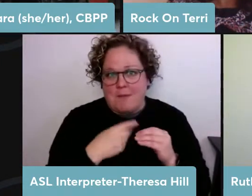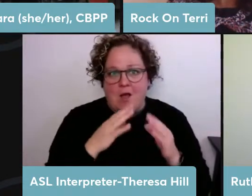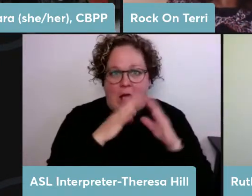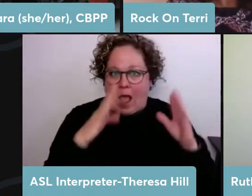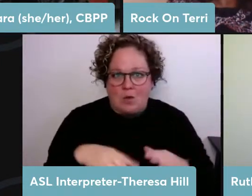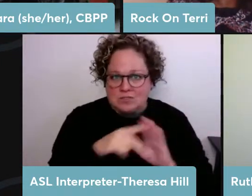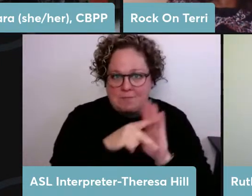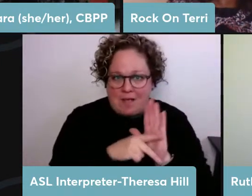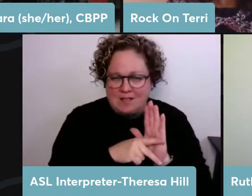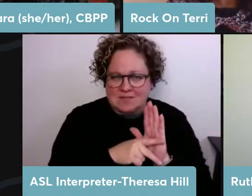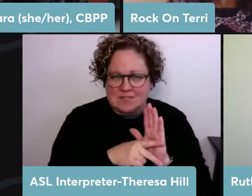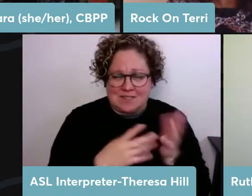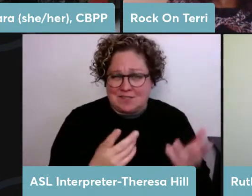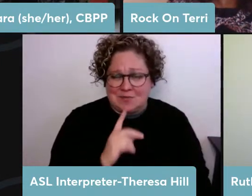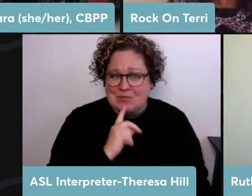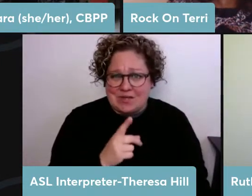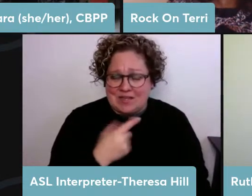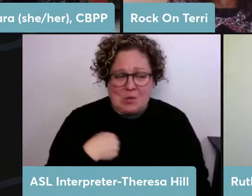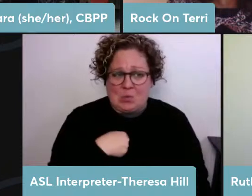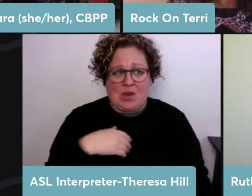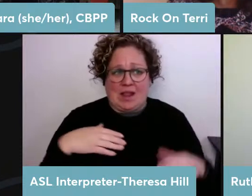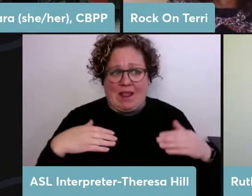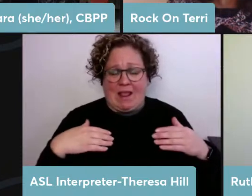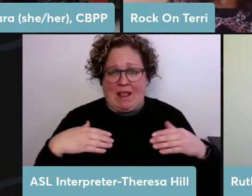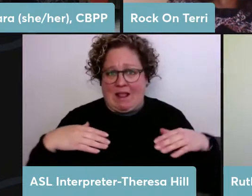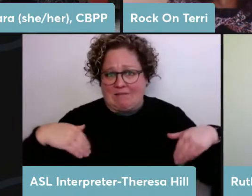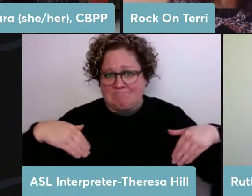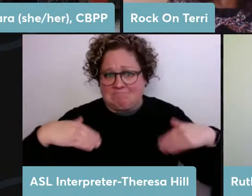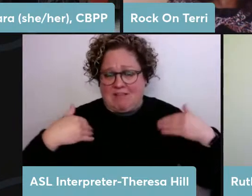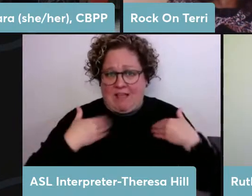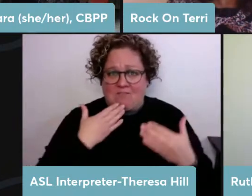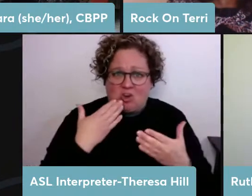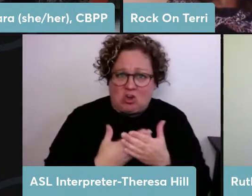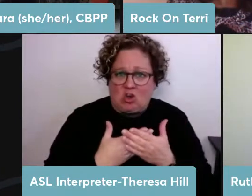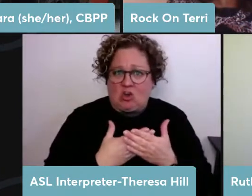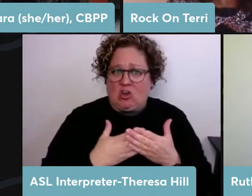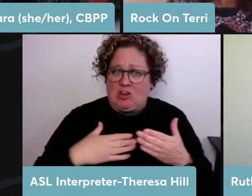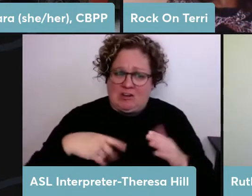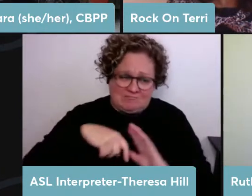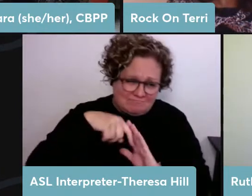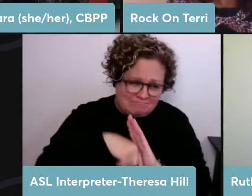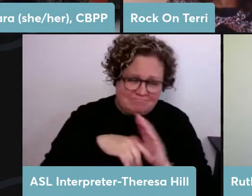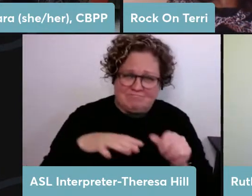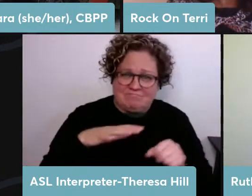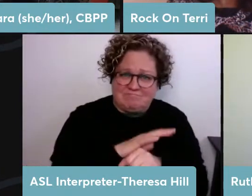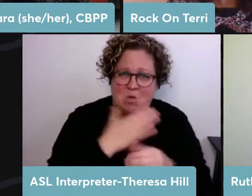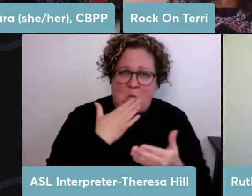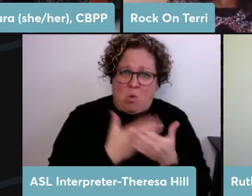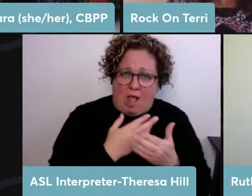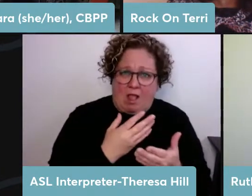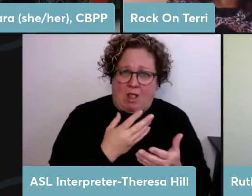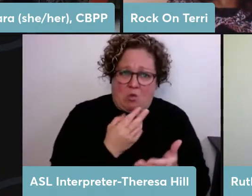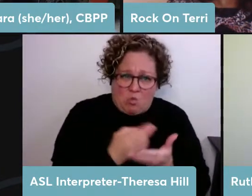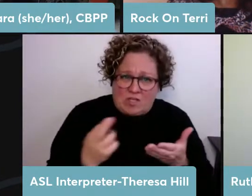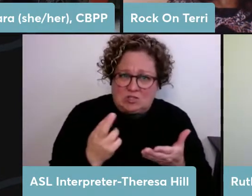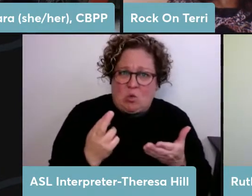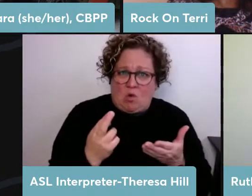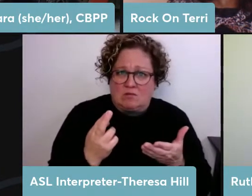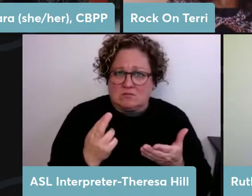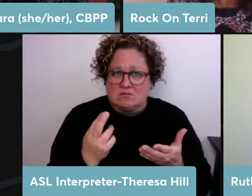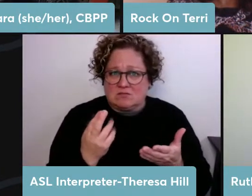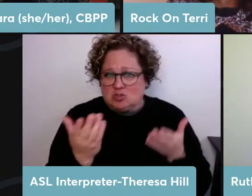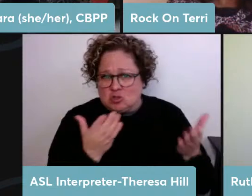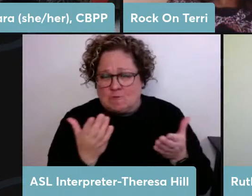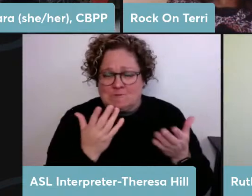policies, really, we have not had a comprehensive, well-resourced, ongoing housing policy